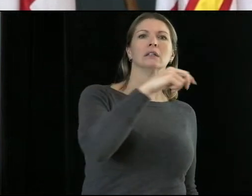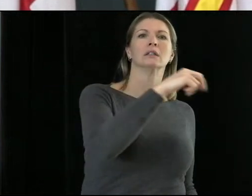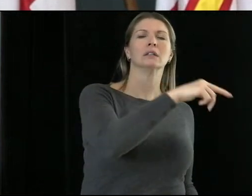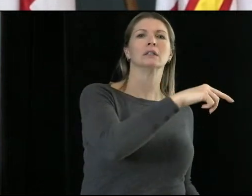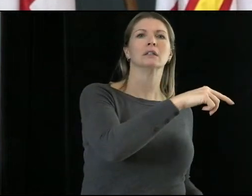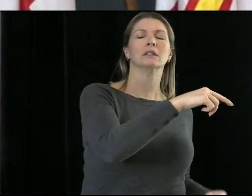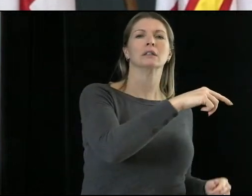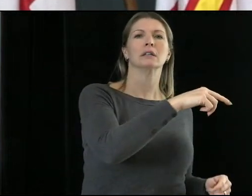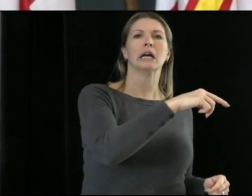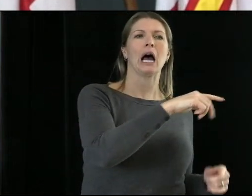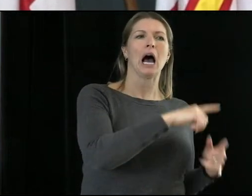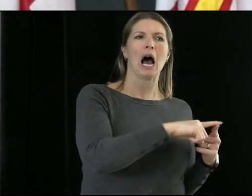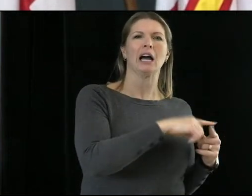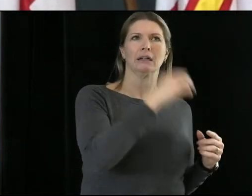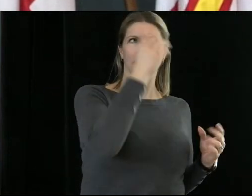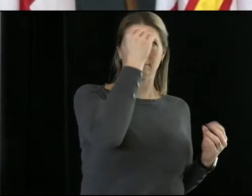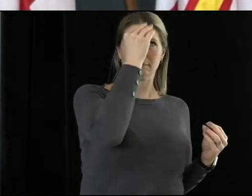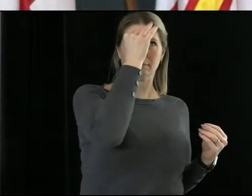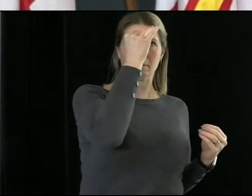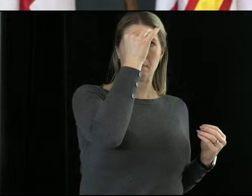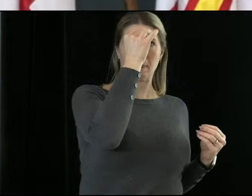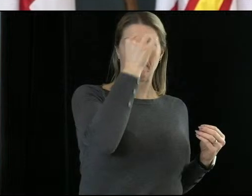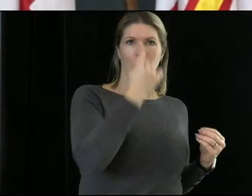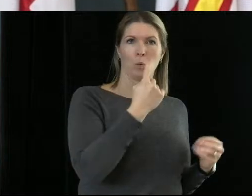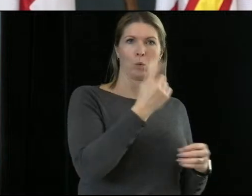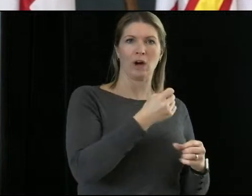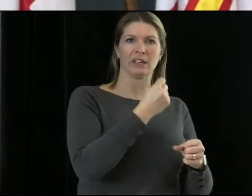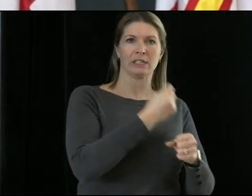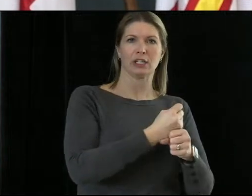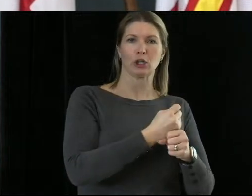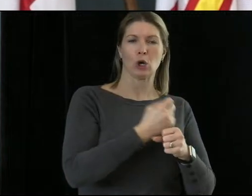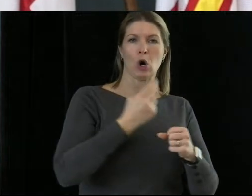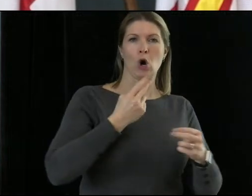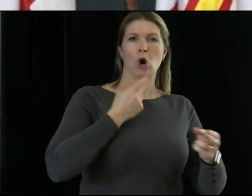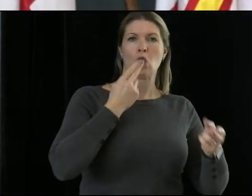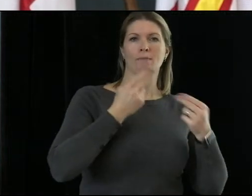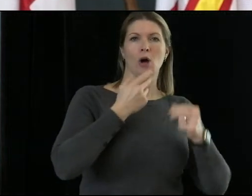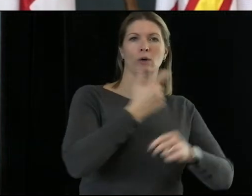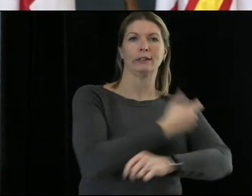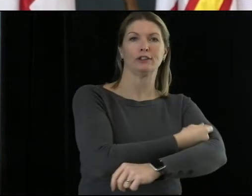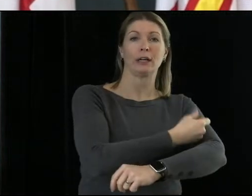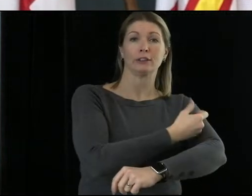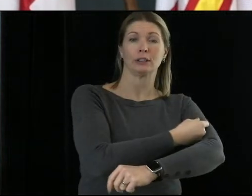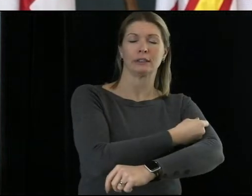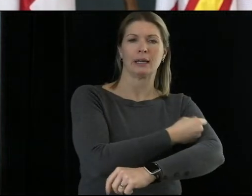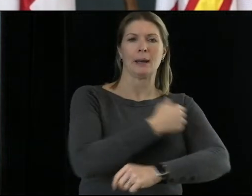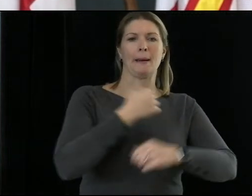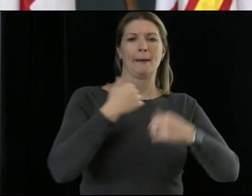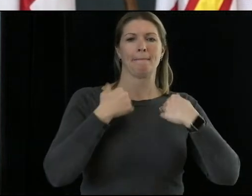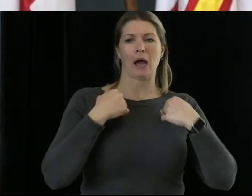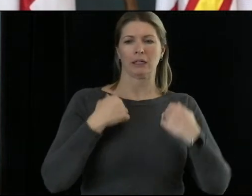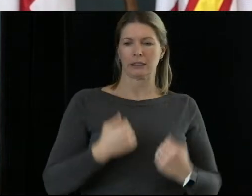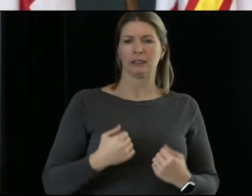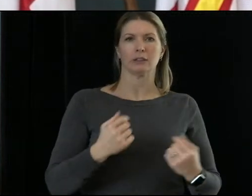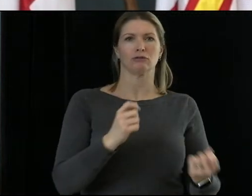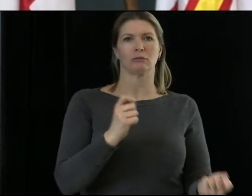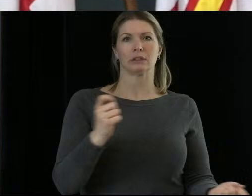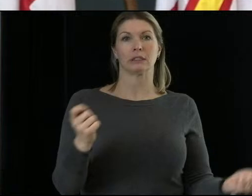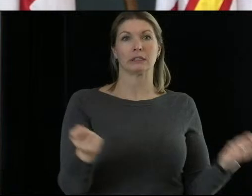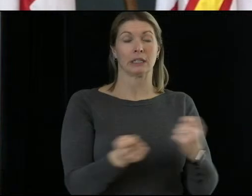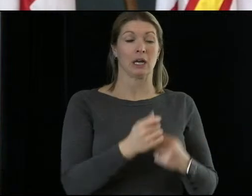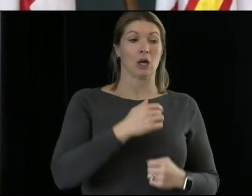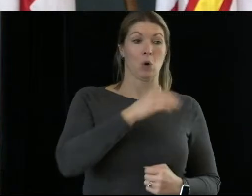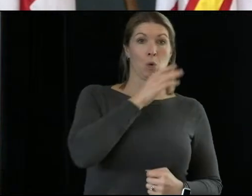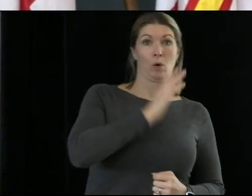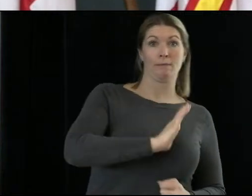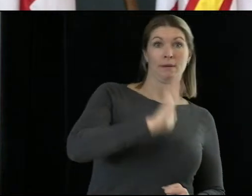identity. After a year of hormone injections, my body underwent a profound transformation. The woman I once